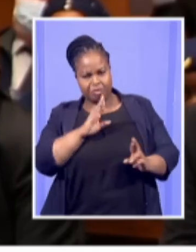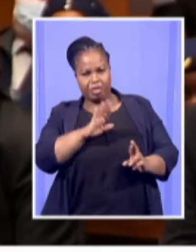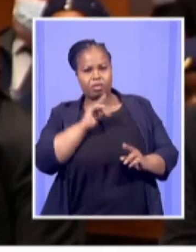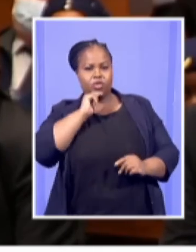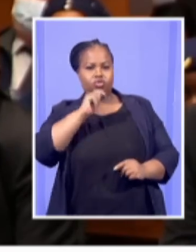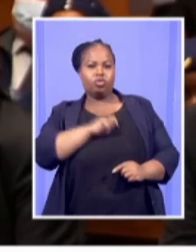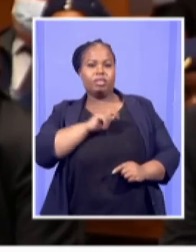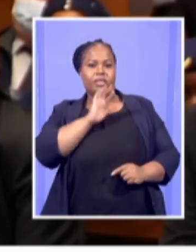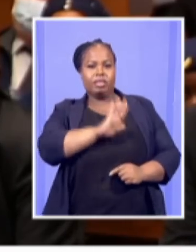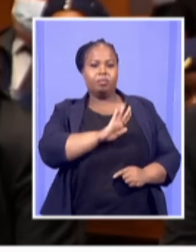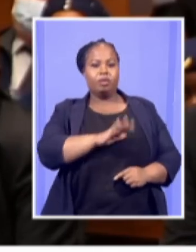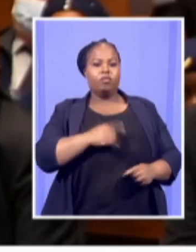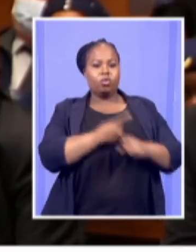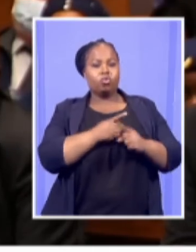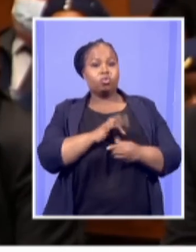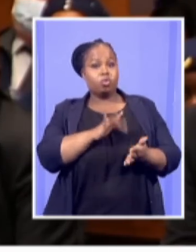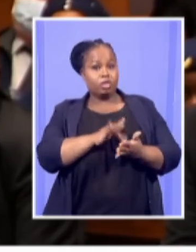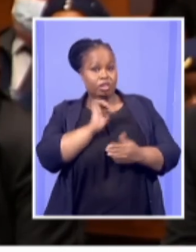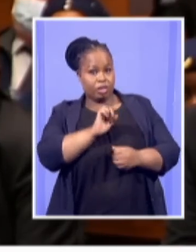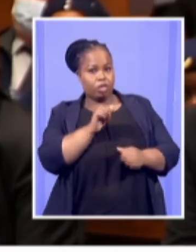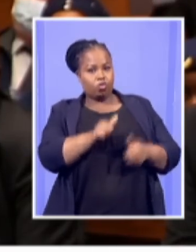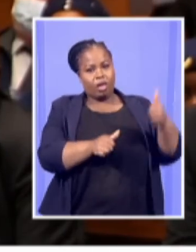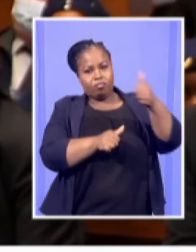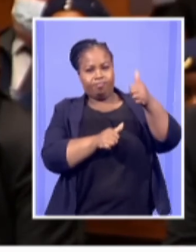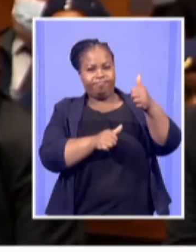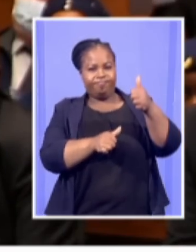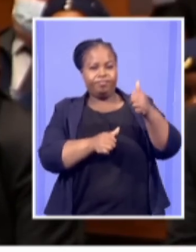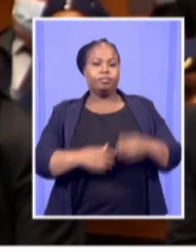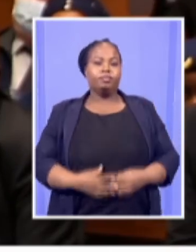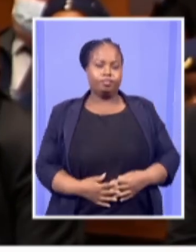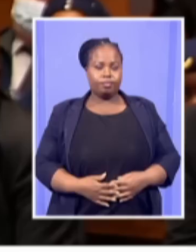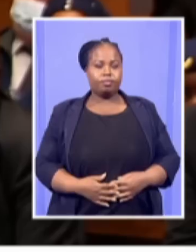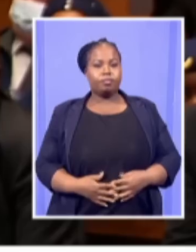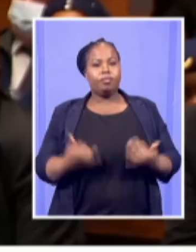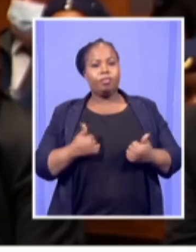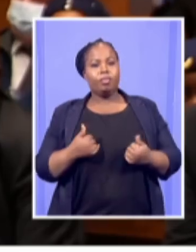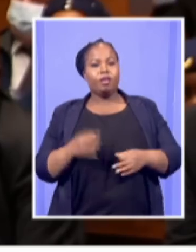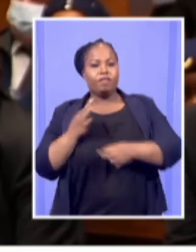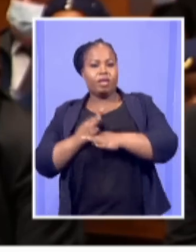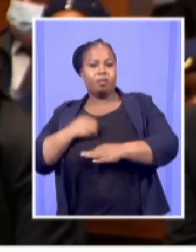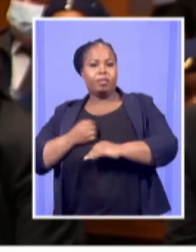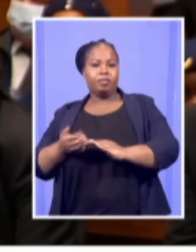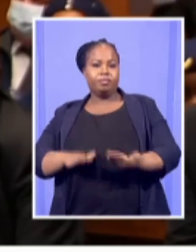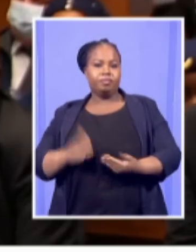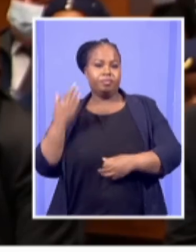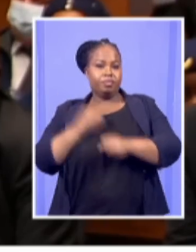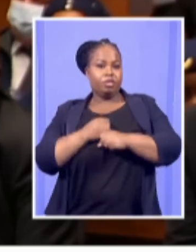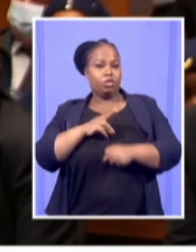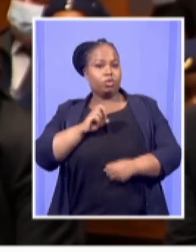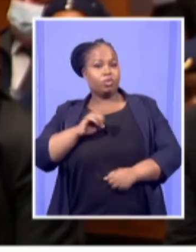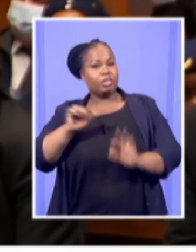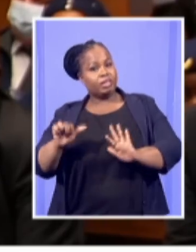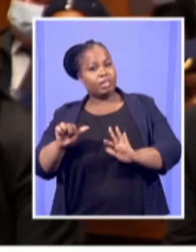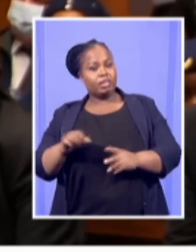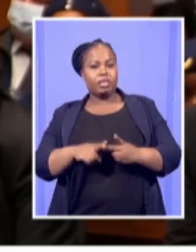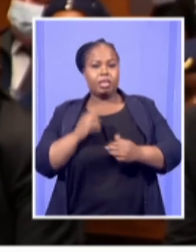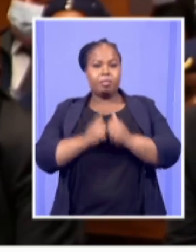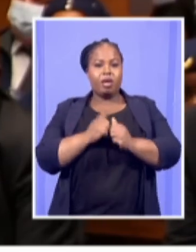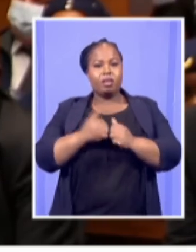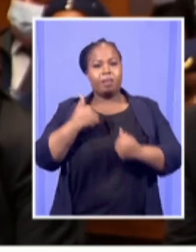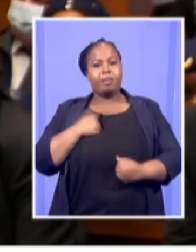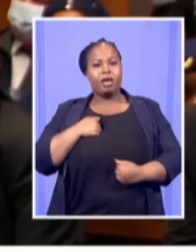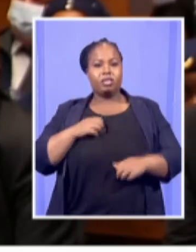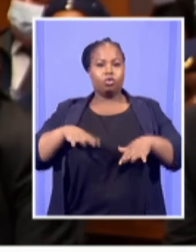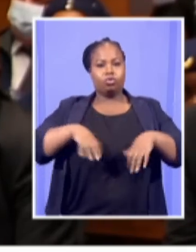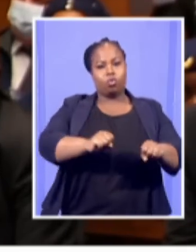in him by virtue of his position and standing in the family. I lost my father in 2006. My brother has assumed his role as